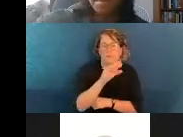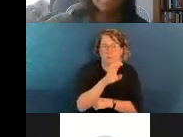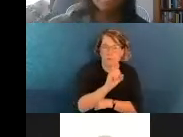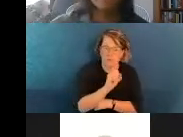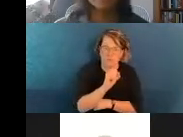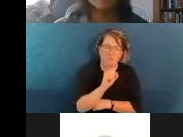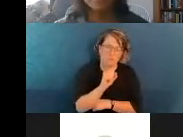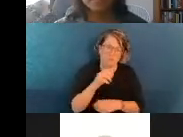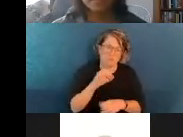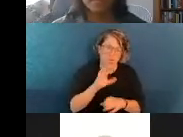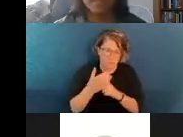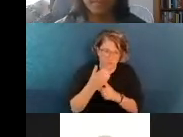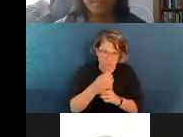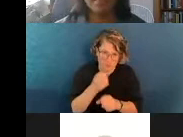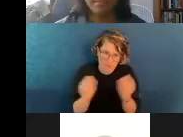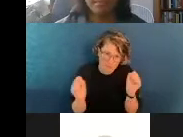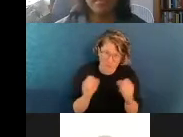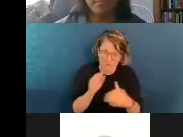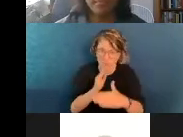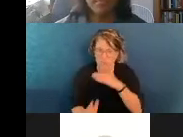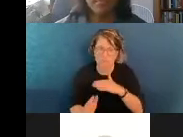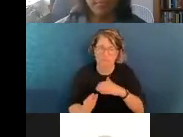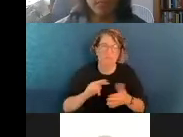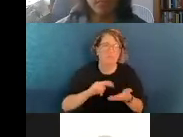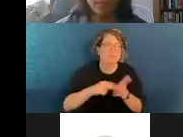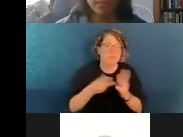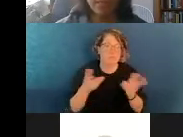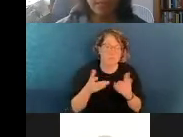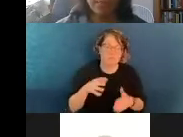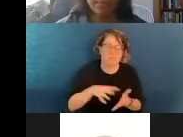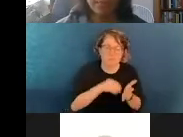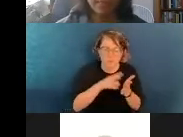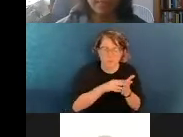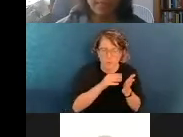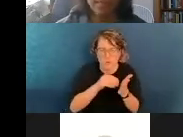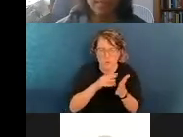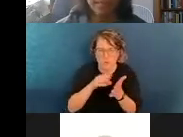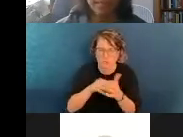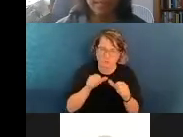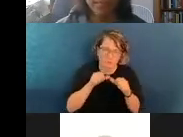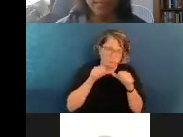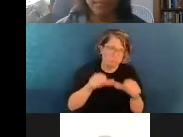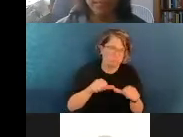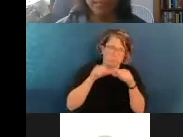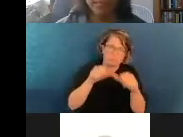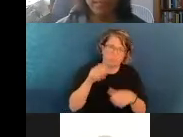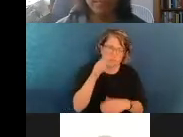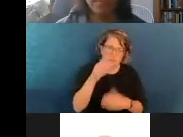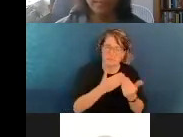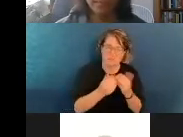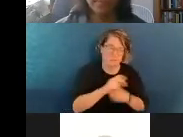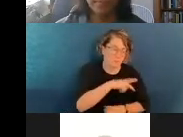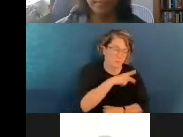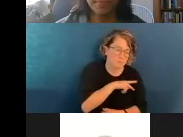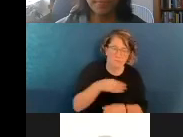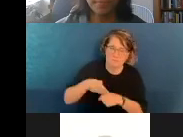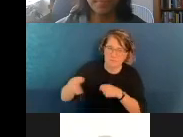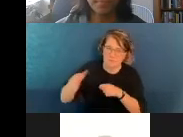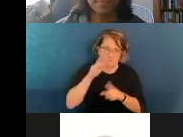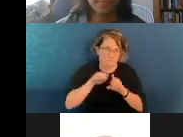that learning is ongoing and that it continues throughout our personal and professional lives.